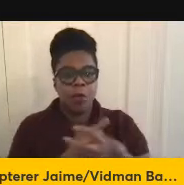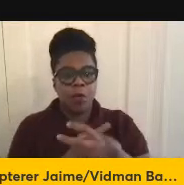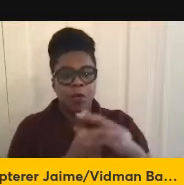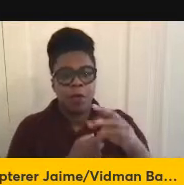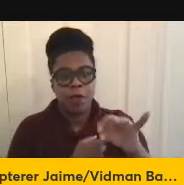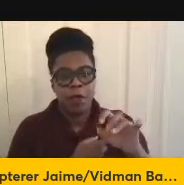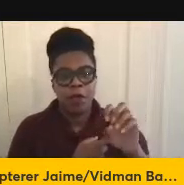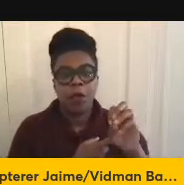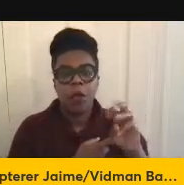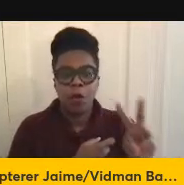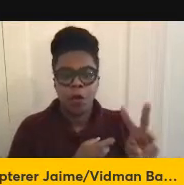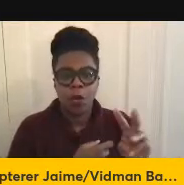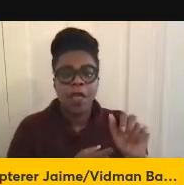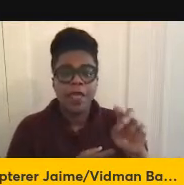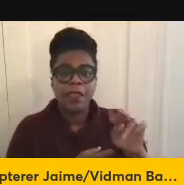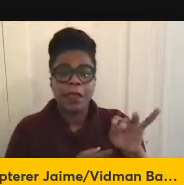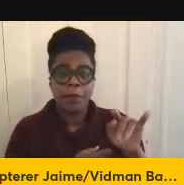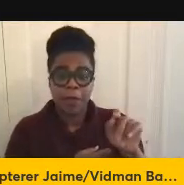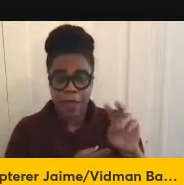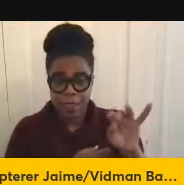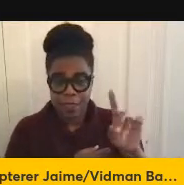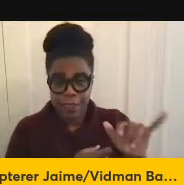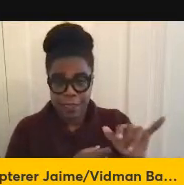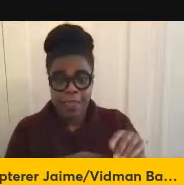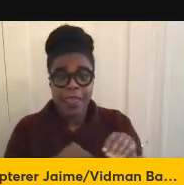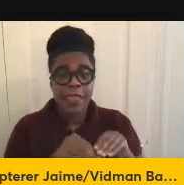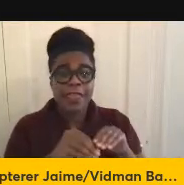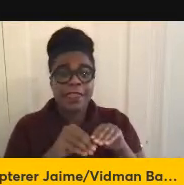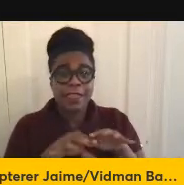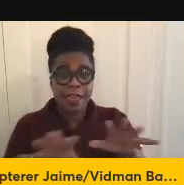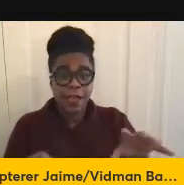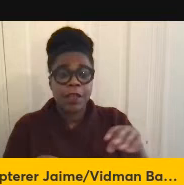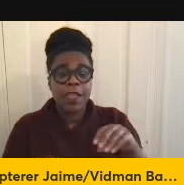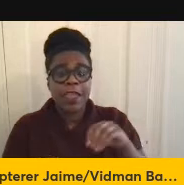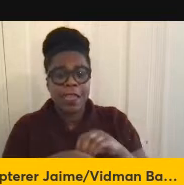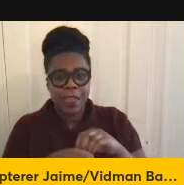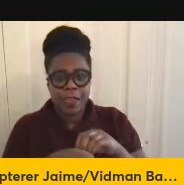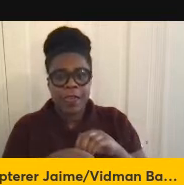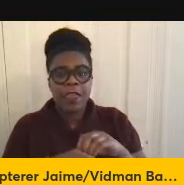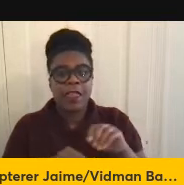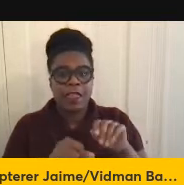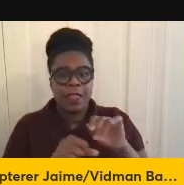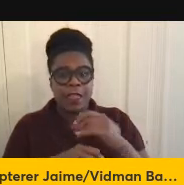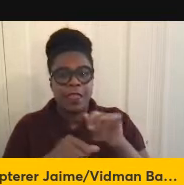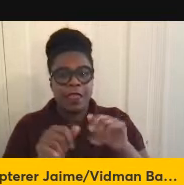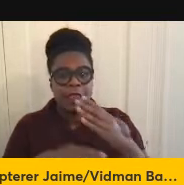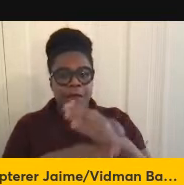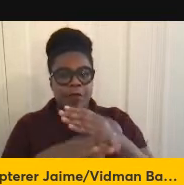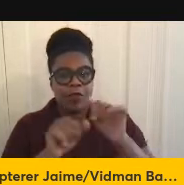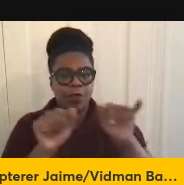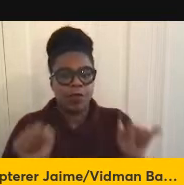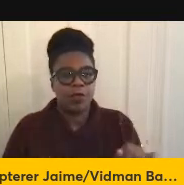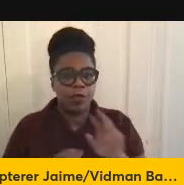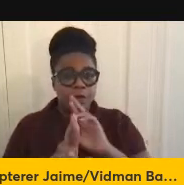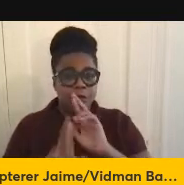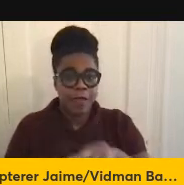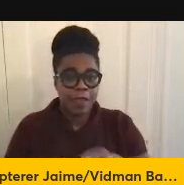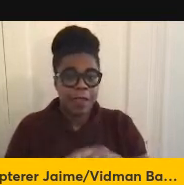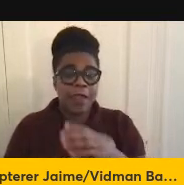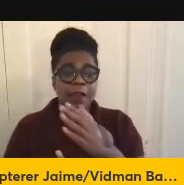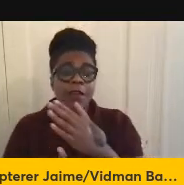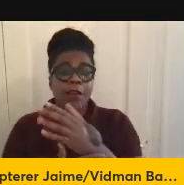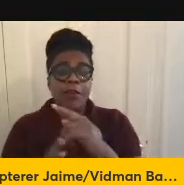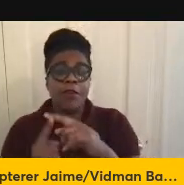are formed throughout the duration of the immune response. And a small population of these cells will migrate from the secondary